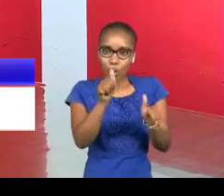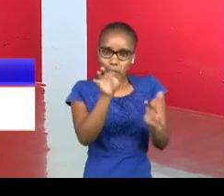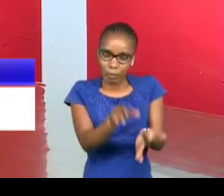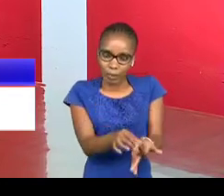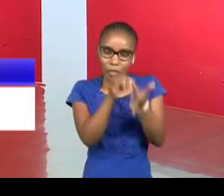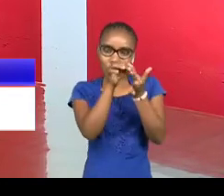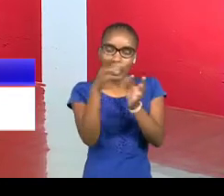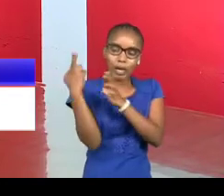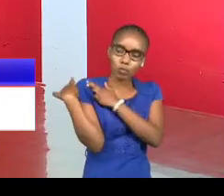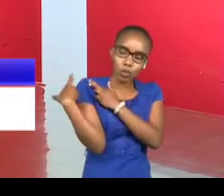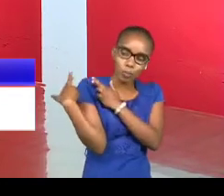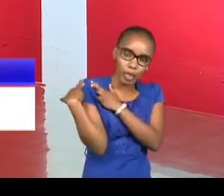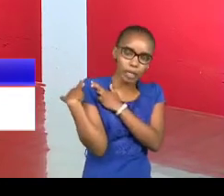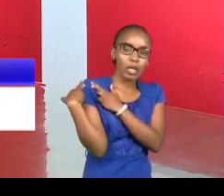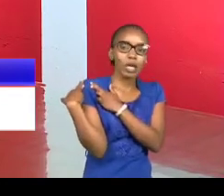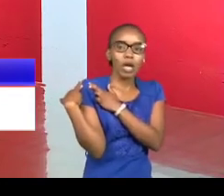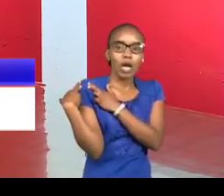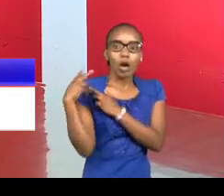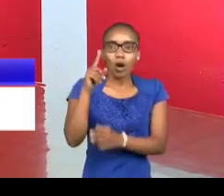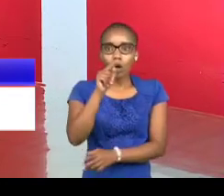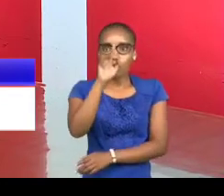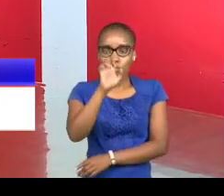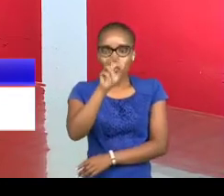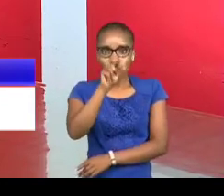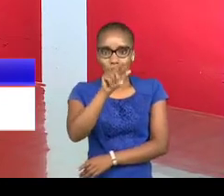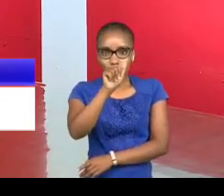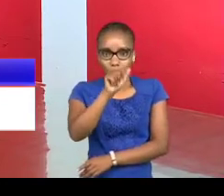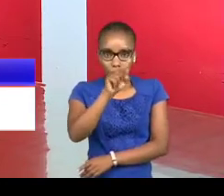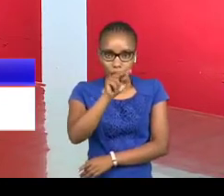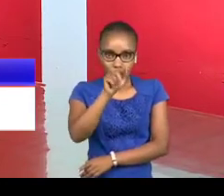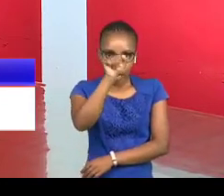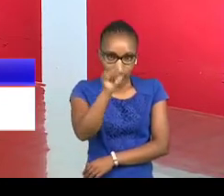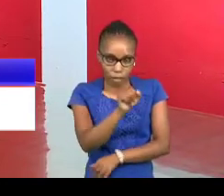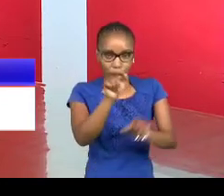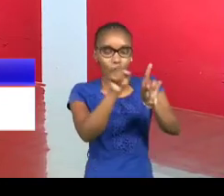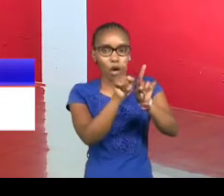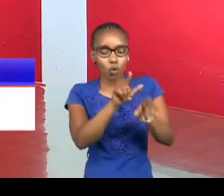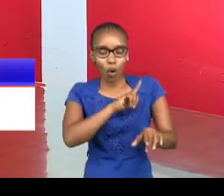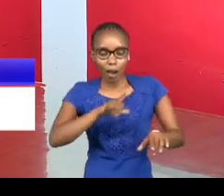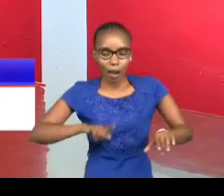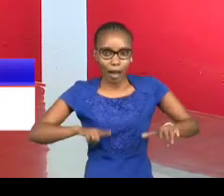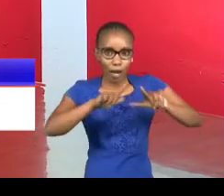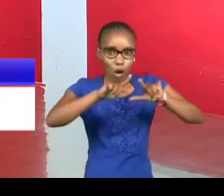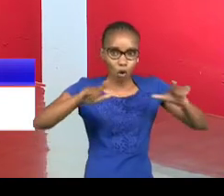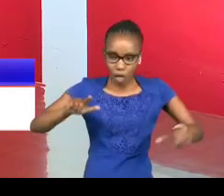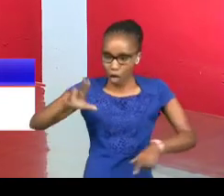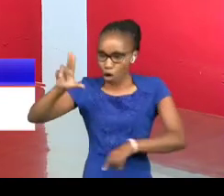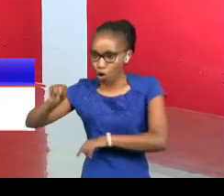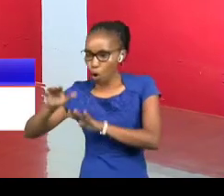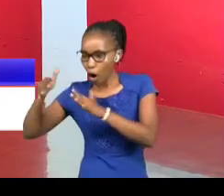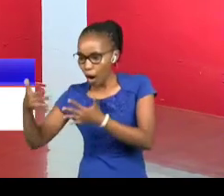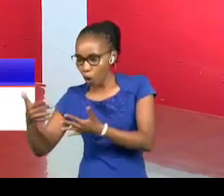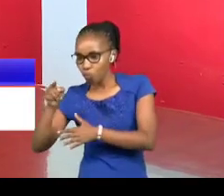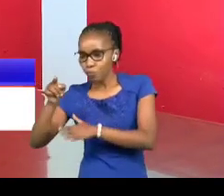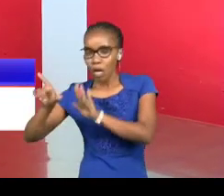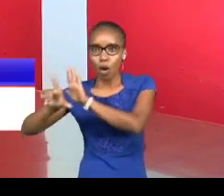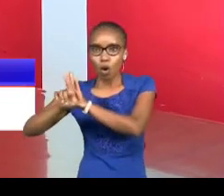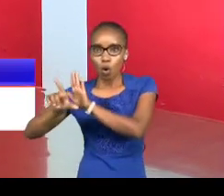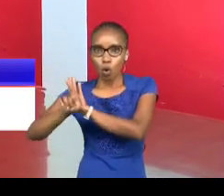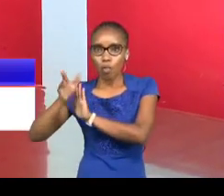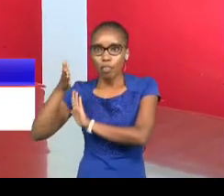and obligations of tenants and landlords, but no, in terms of that the laws that are in